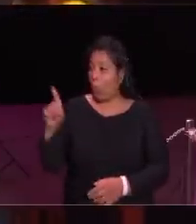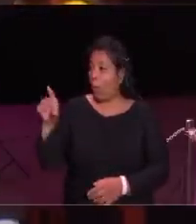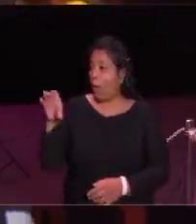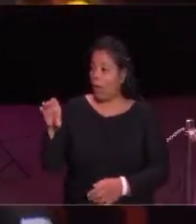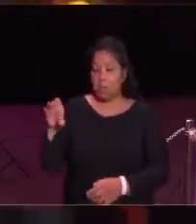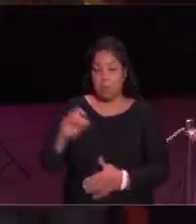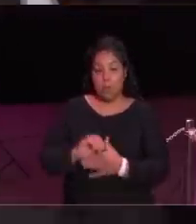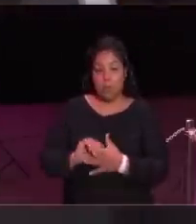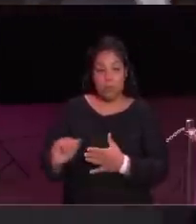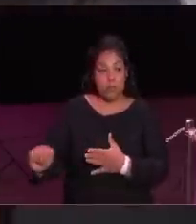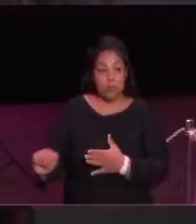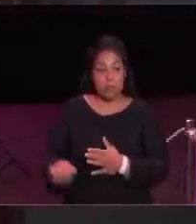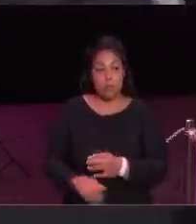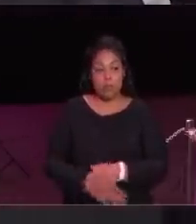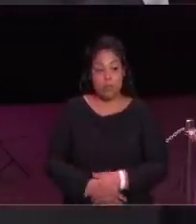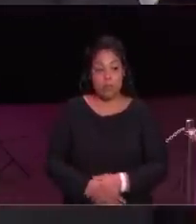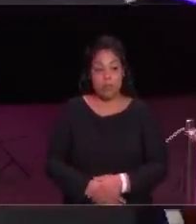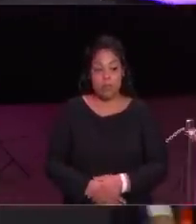$100.